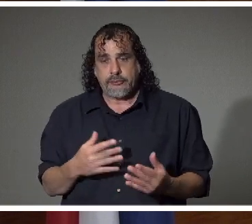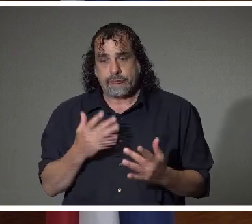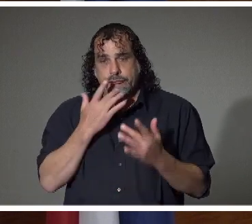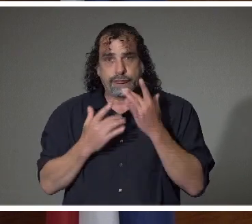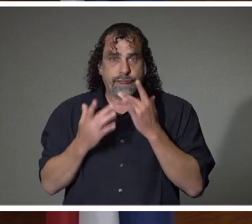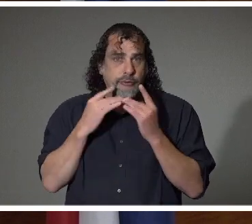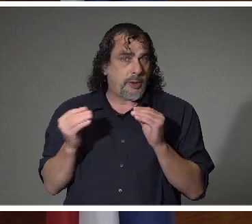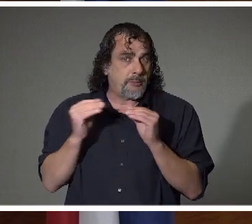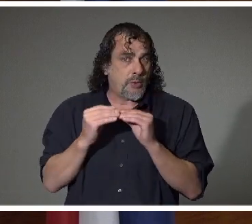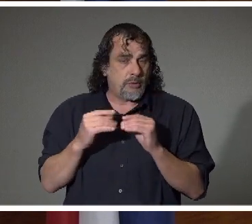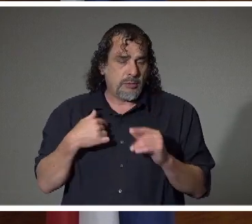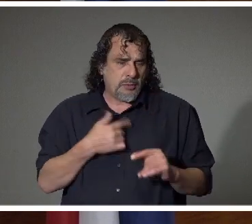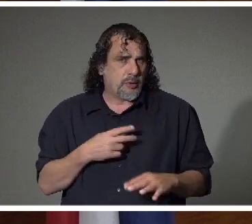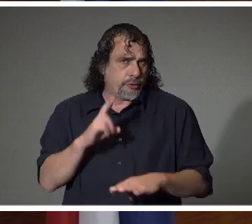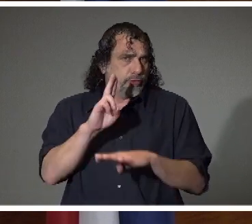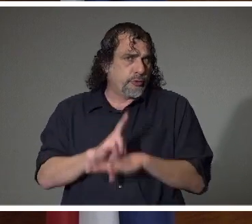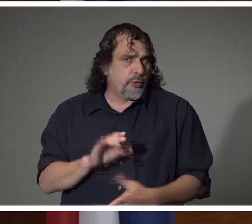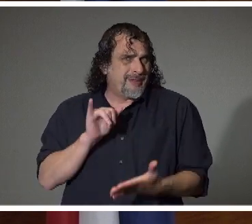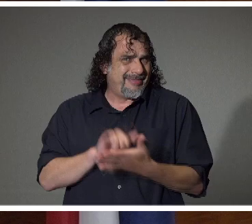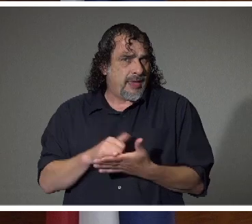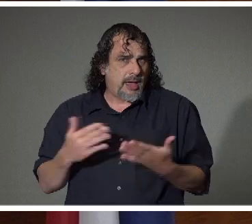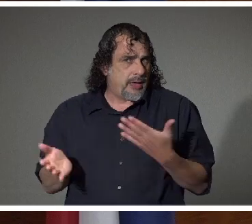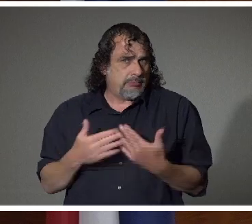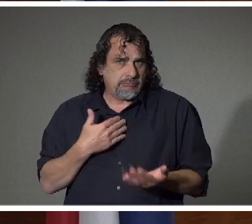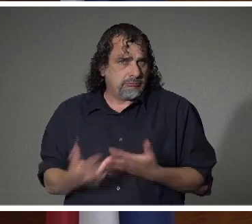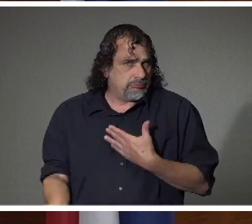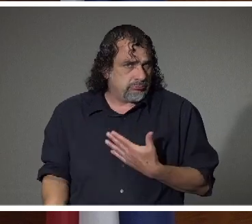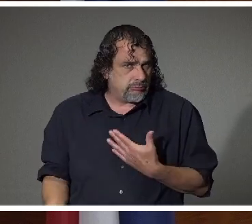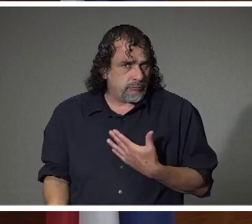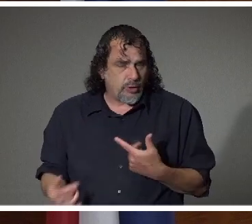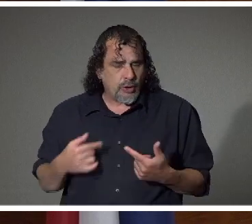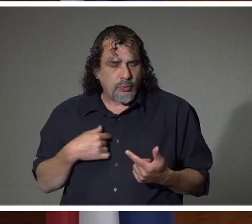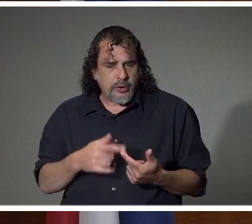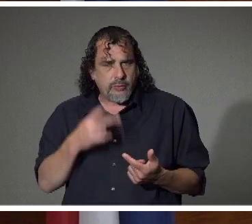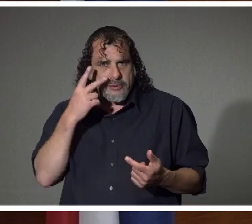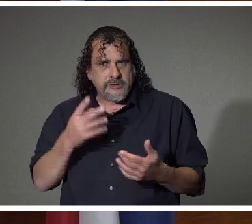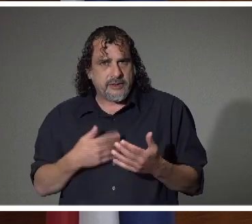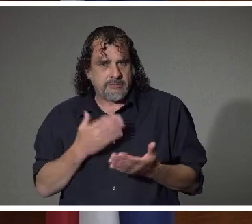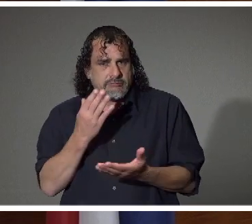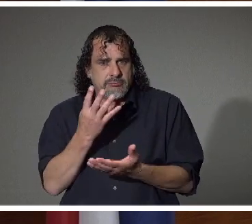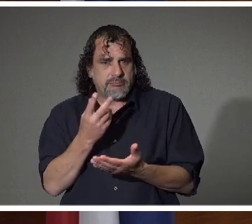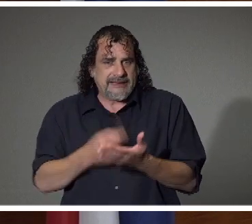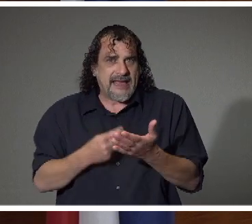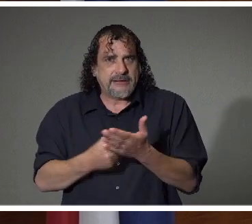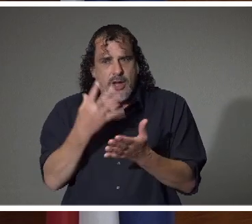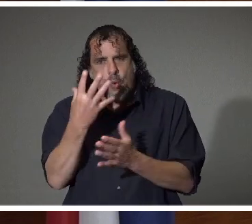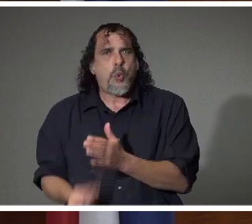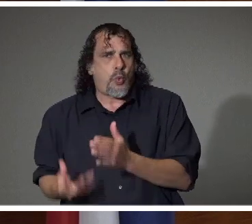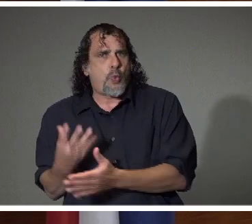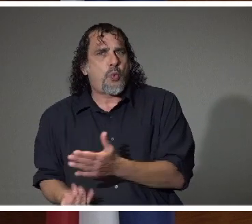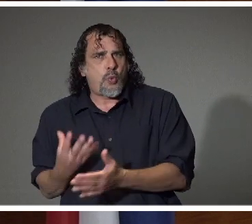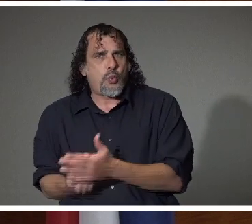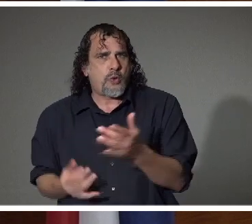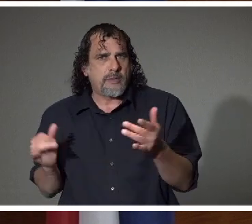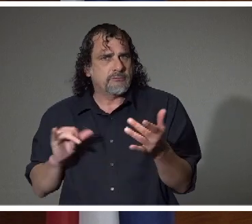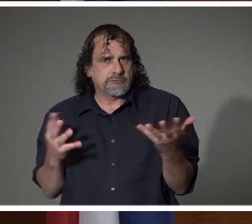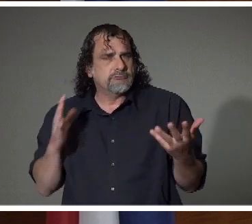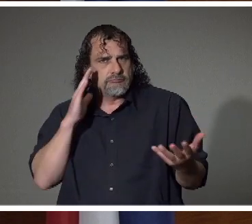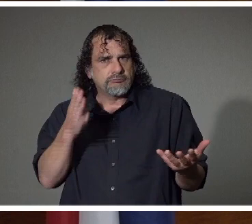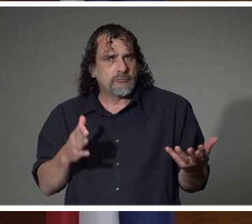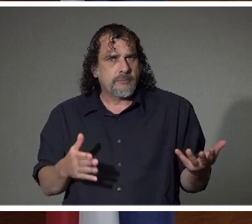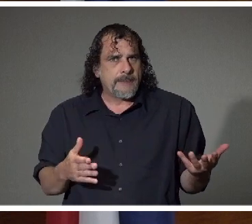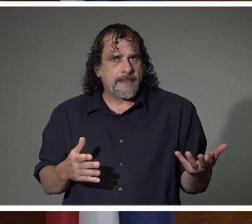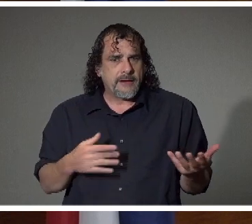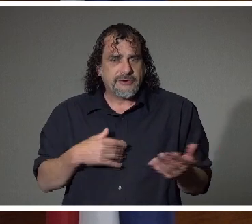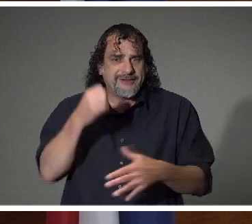that. But we are going to see significant revenue losses, just as Dave mentioned earlier. Just the revenue